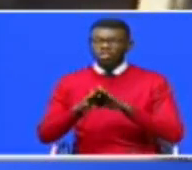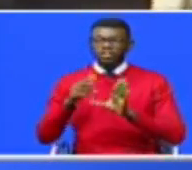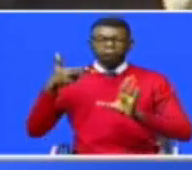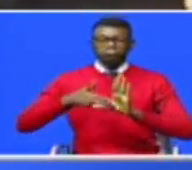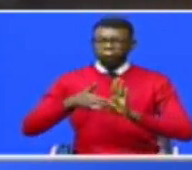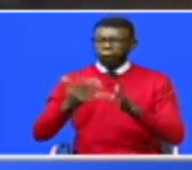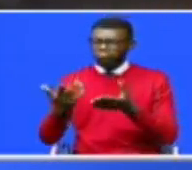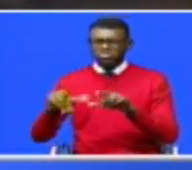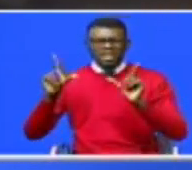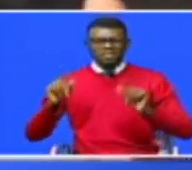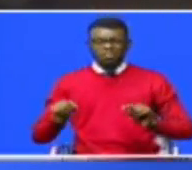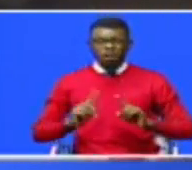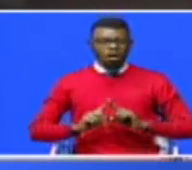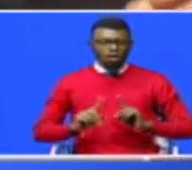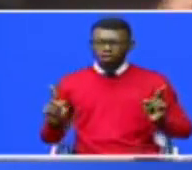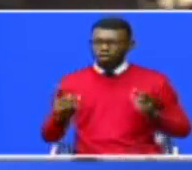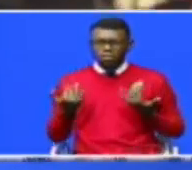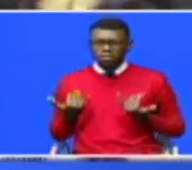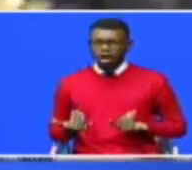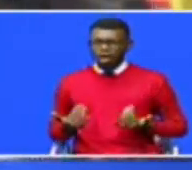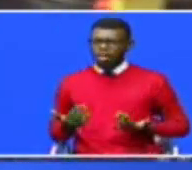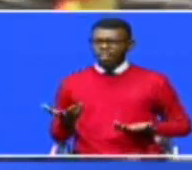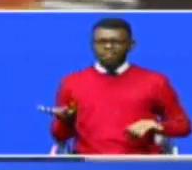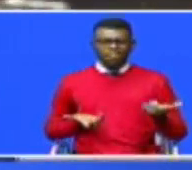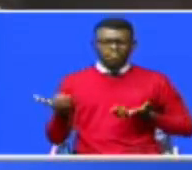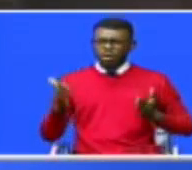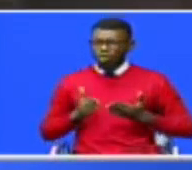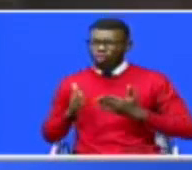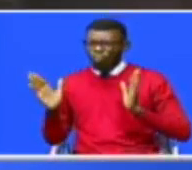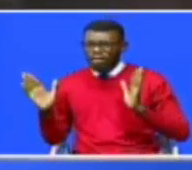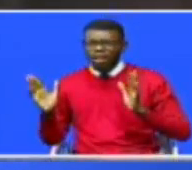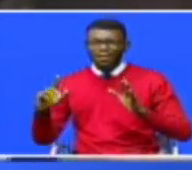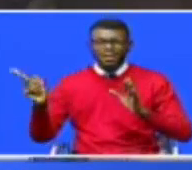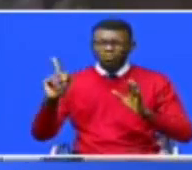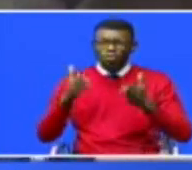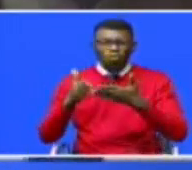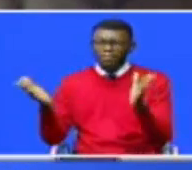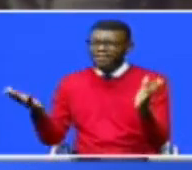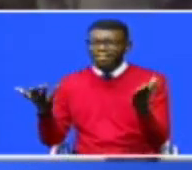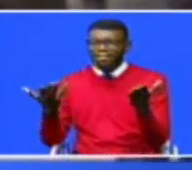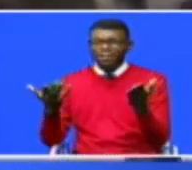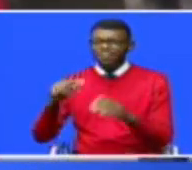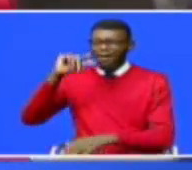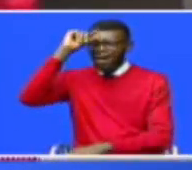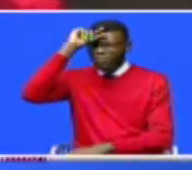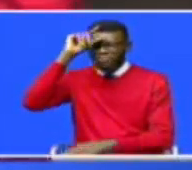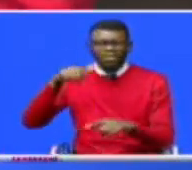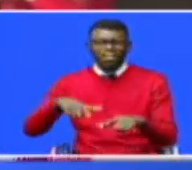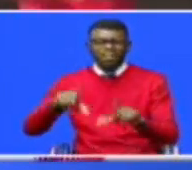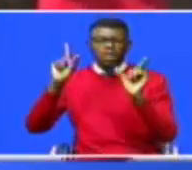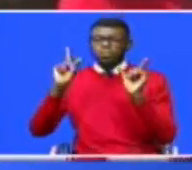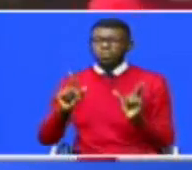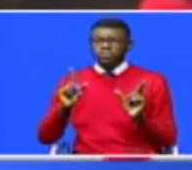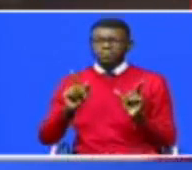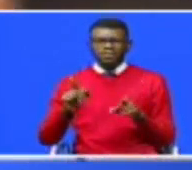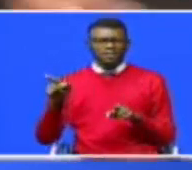chini. Na sasa hii wamefungulia mambo ya Nairobi, wamefungulia kila mahali serikali imefungua. Hiyo hiyo